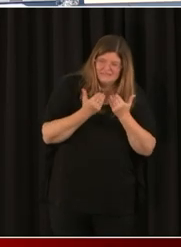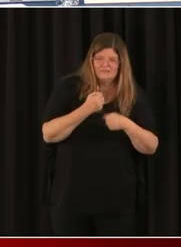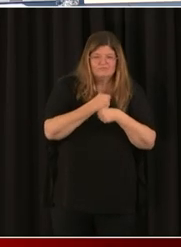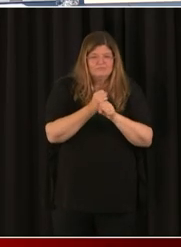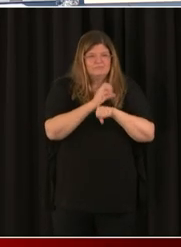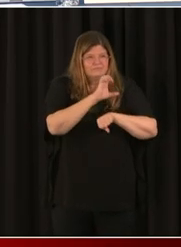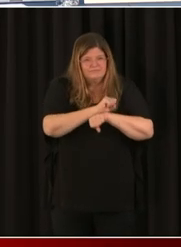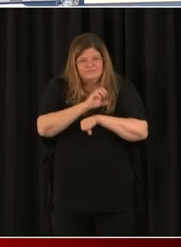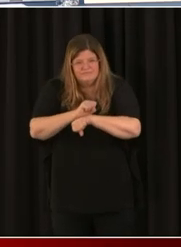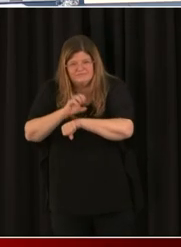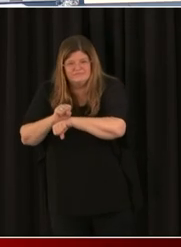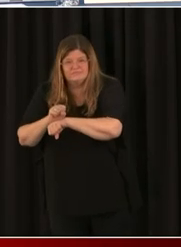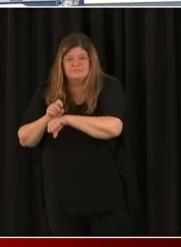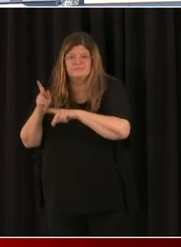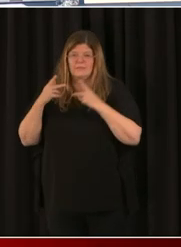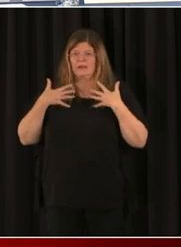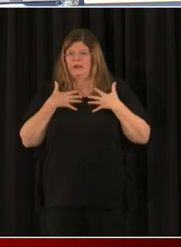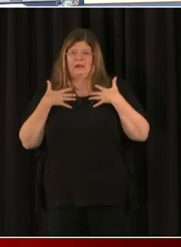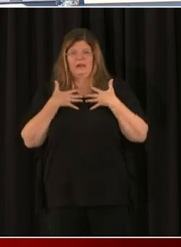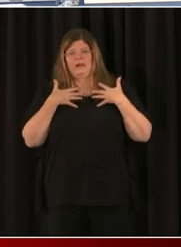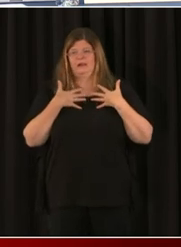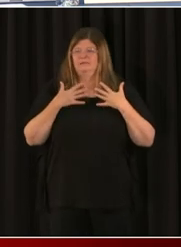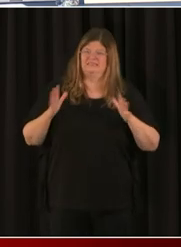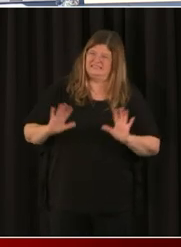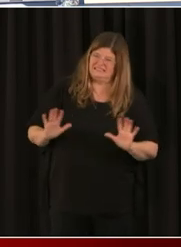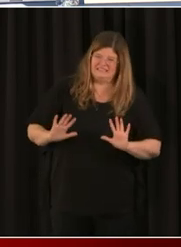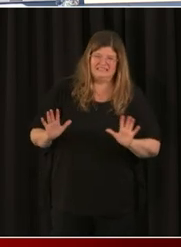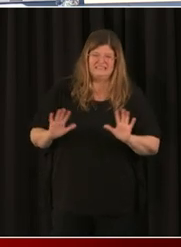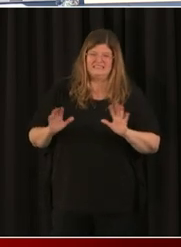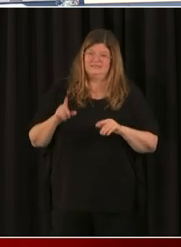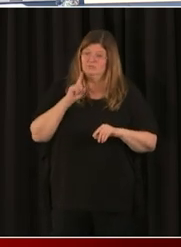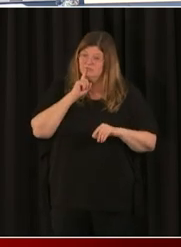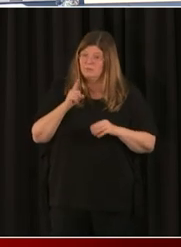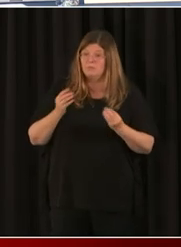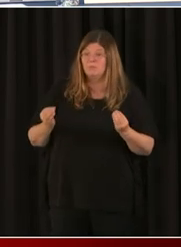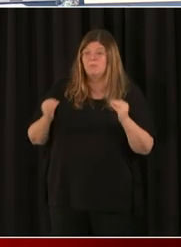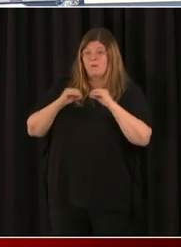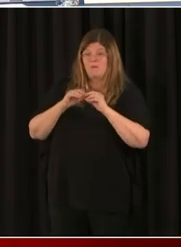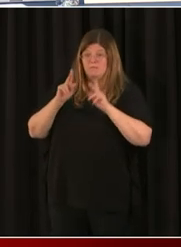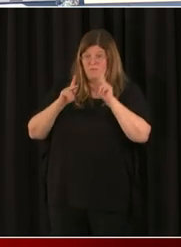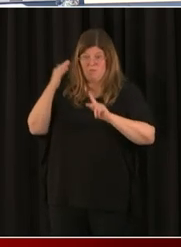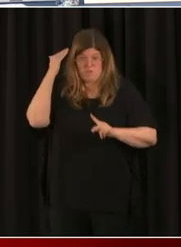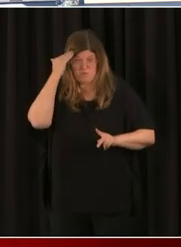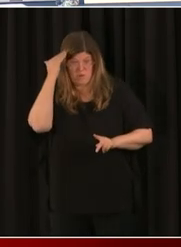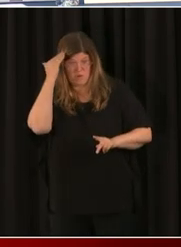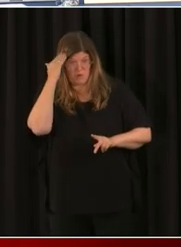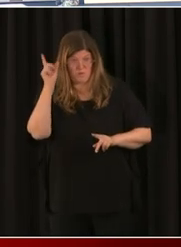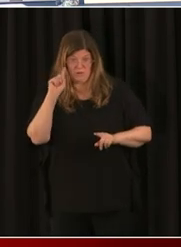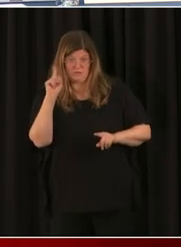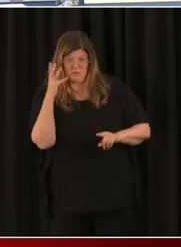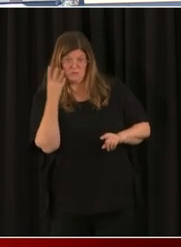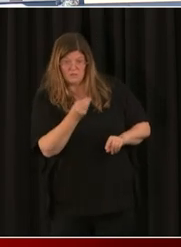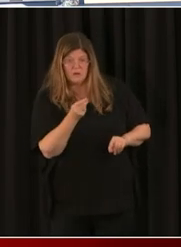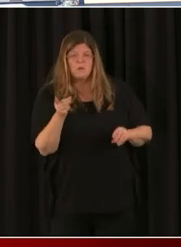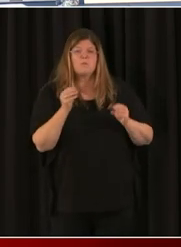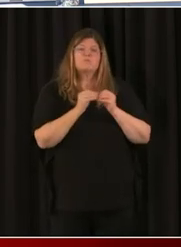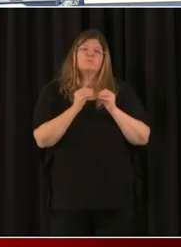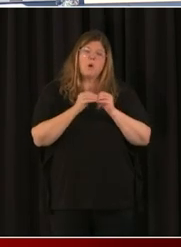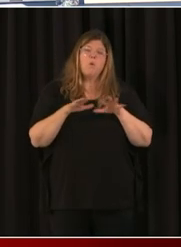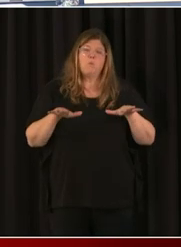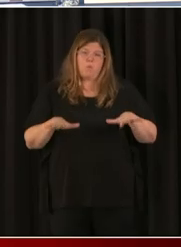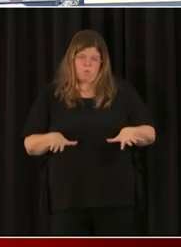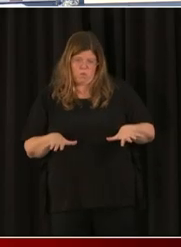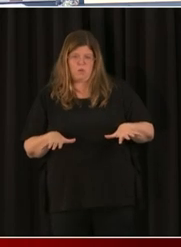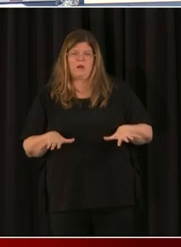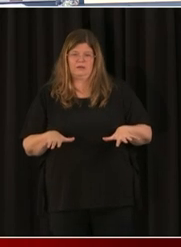say that vaccine hesitancy in that population is the reason why they're not getting vaccinated. We think that maybe last week they